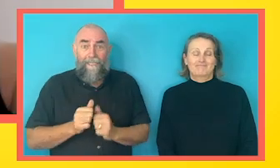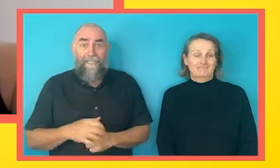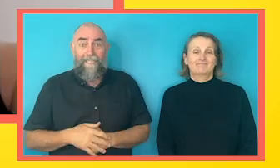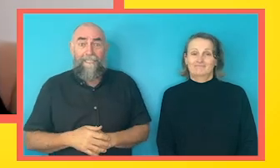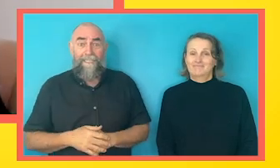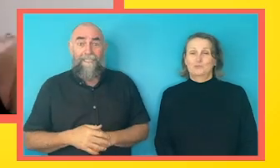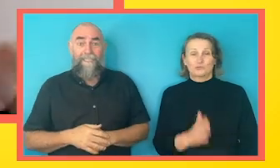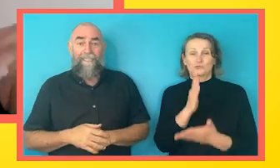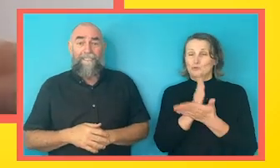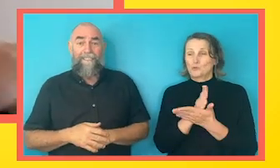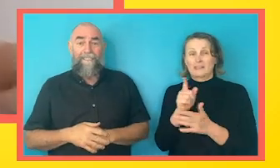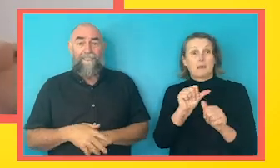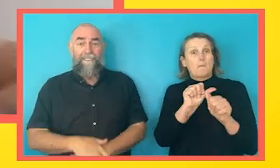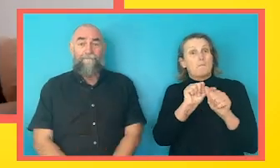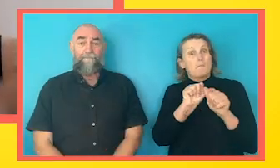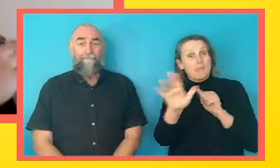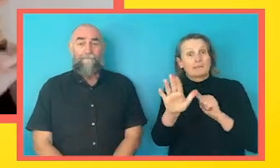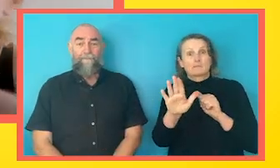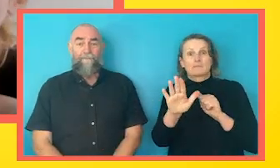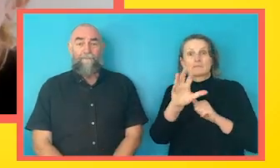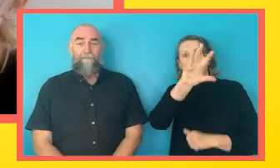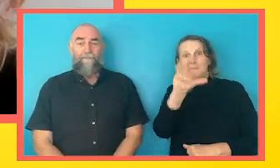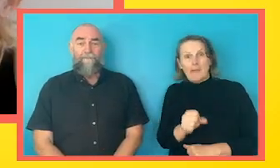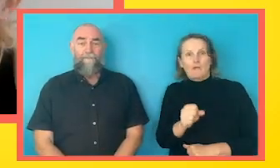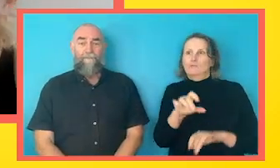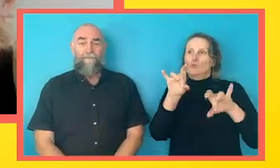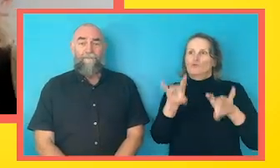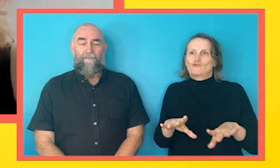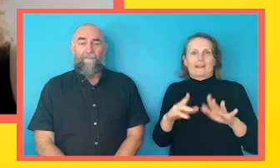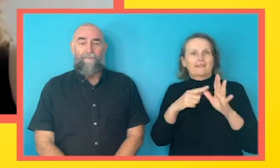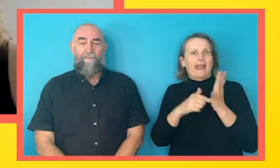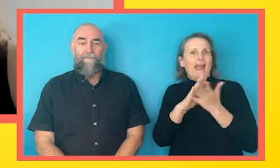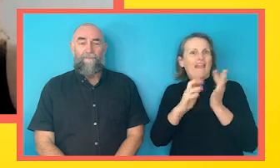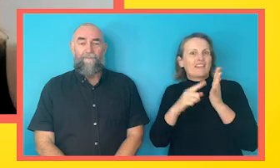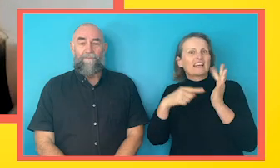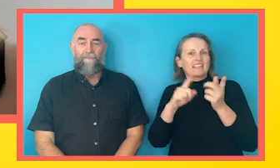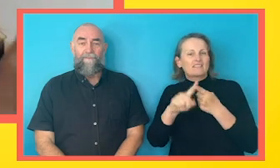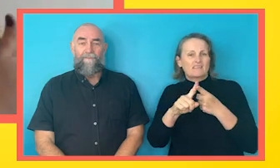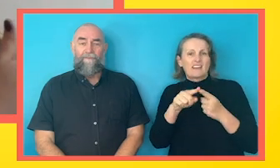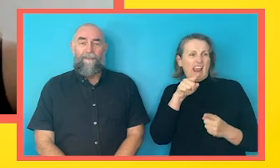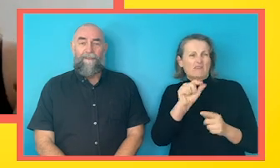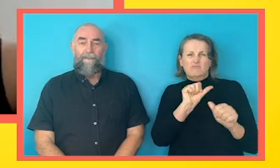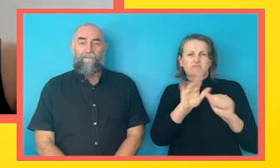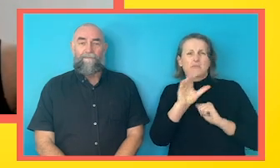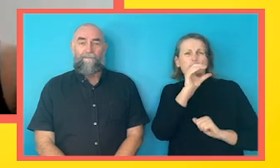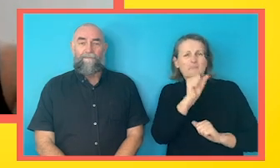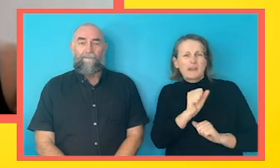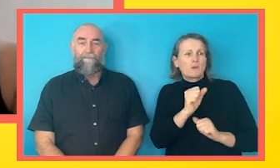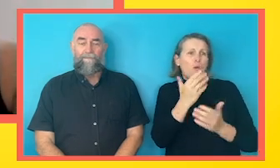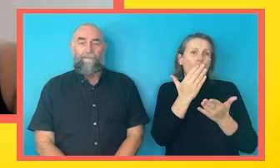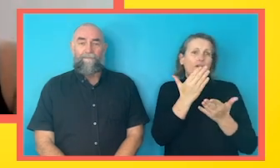is one of the best para-Australian athletes I think I've ever had the chance of meeting. And it shows both on and off court